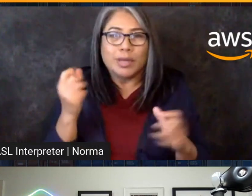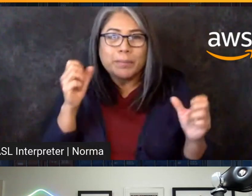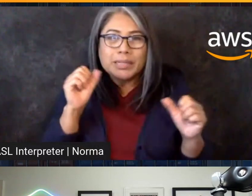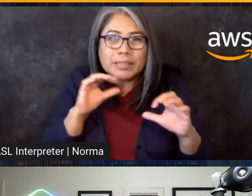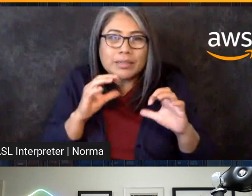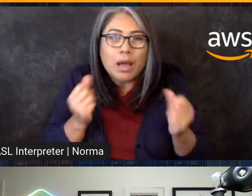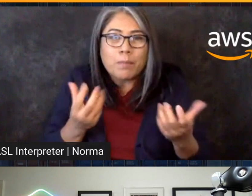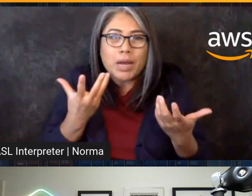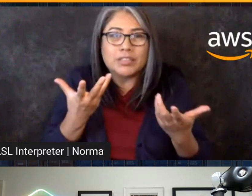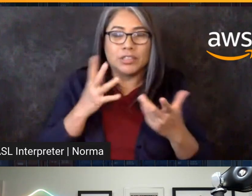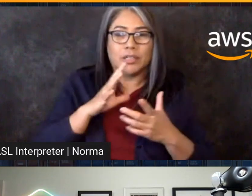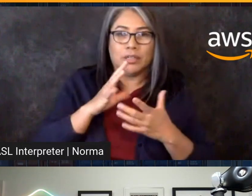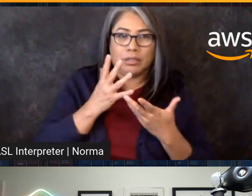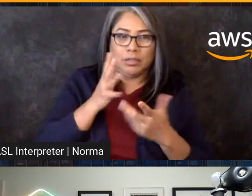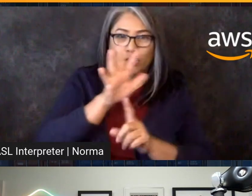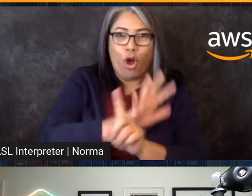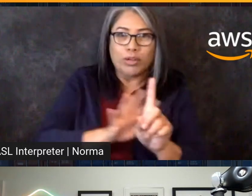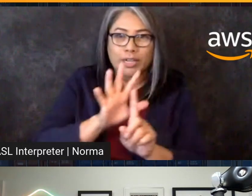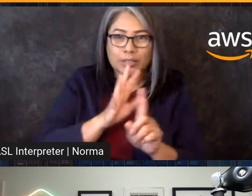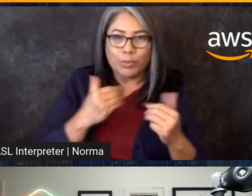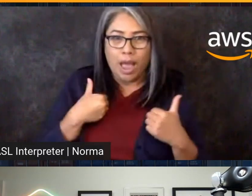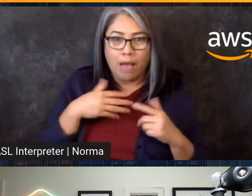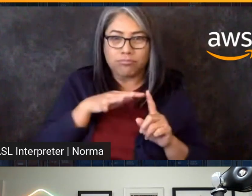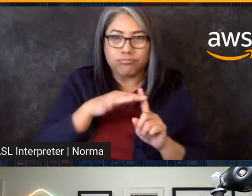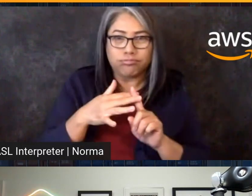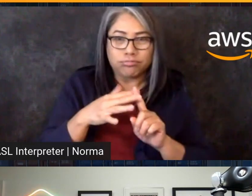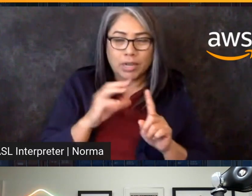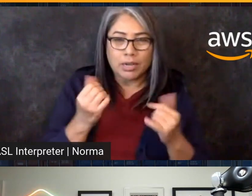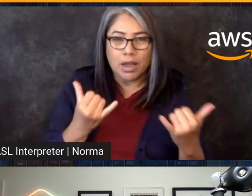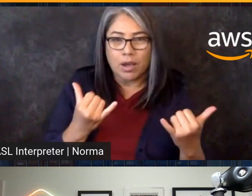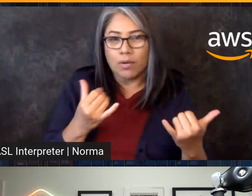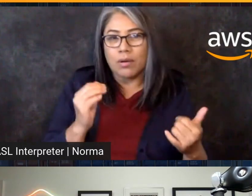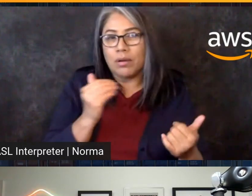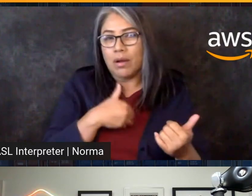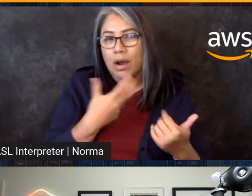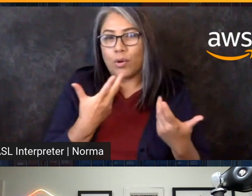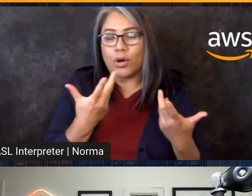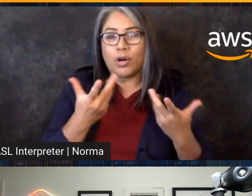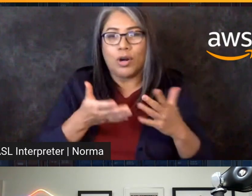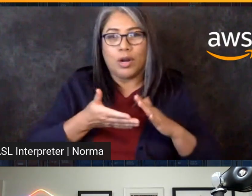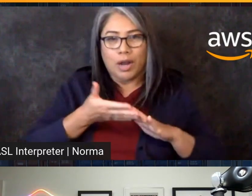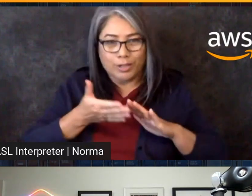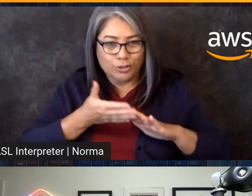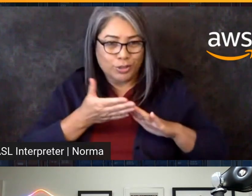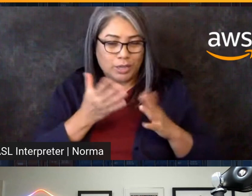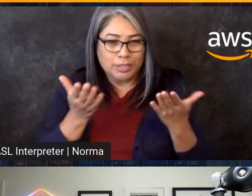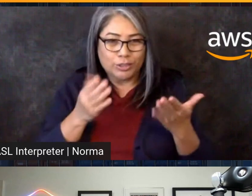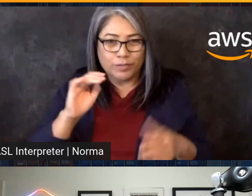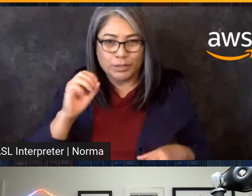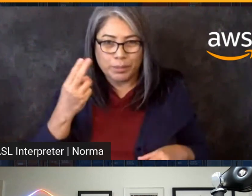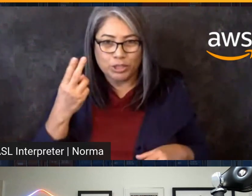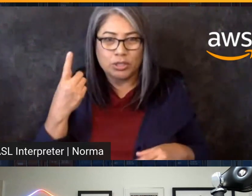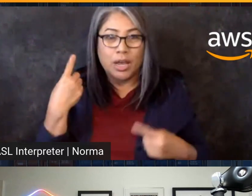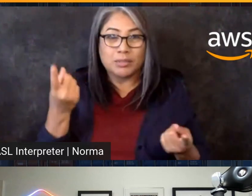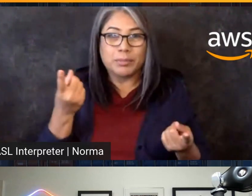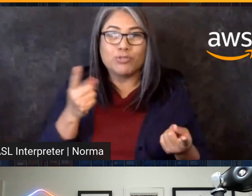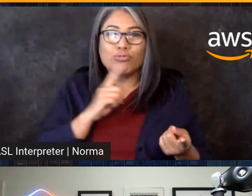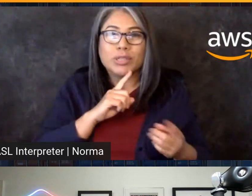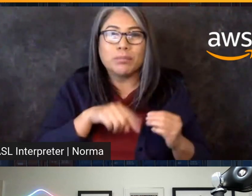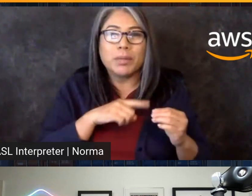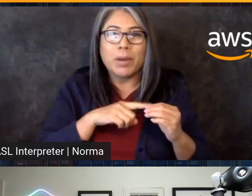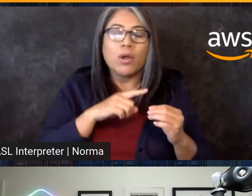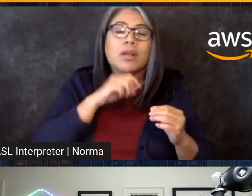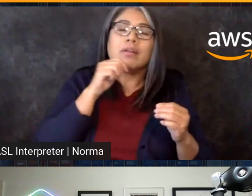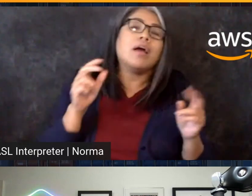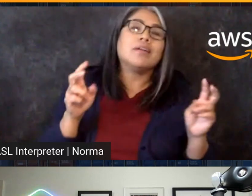it's, our exercise in Service Mesh has really been about not necessarily finding new ways to do things,